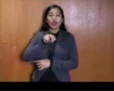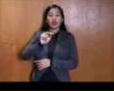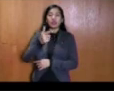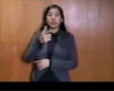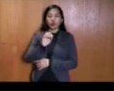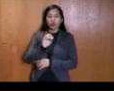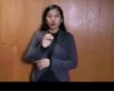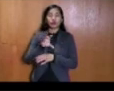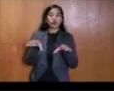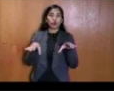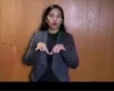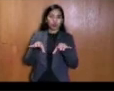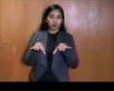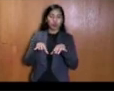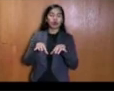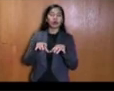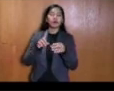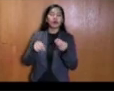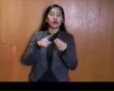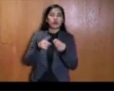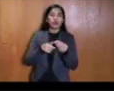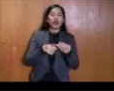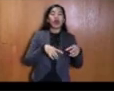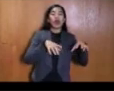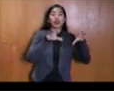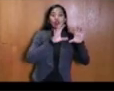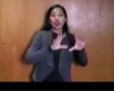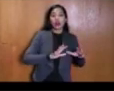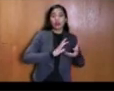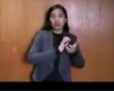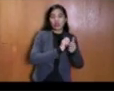catalyze impactful work at the intersection of climate change and machine